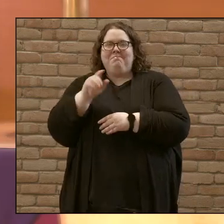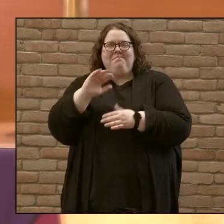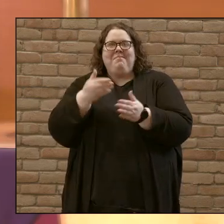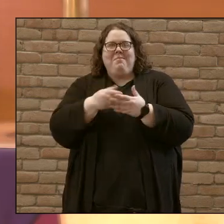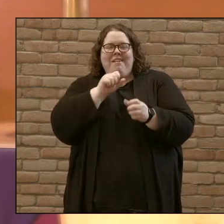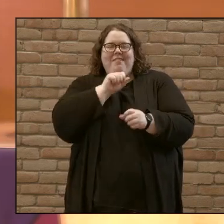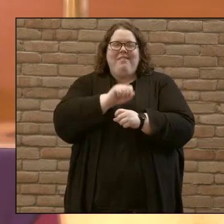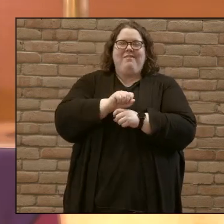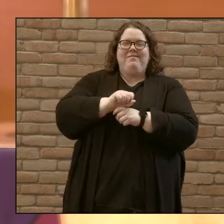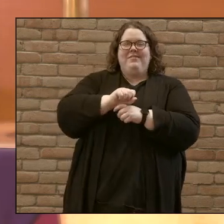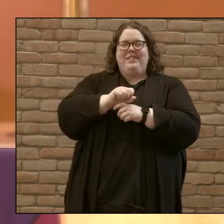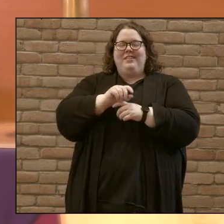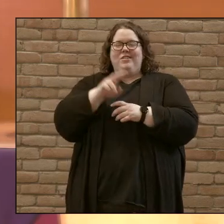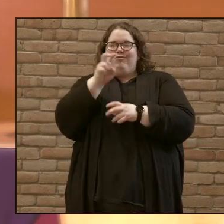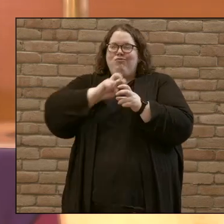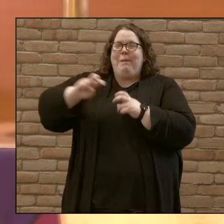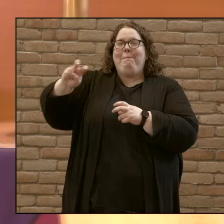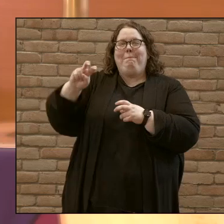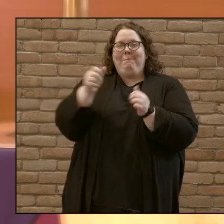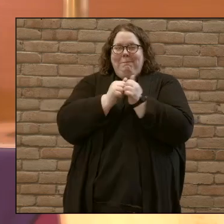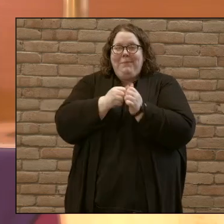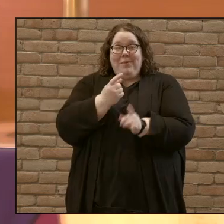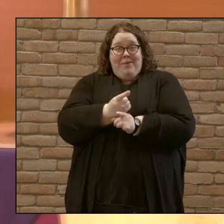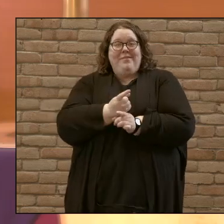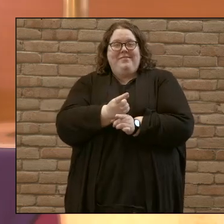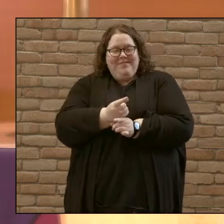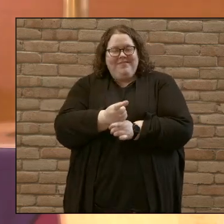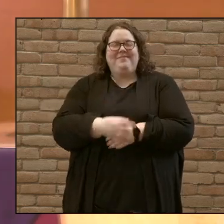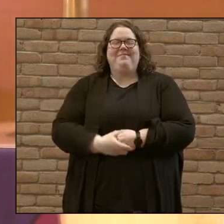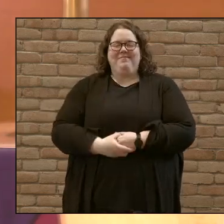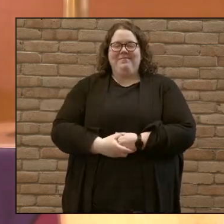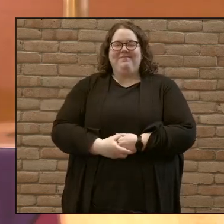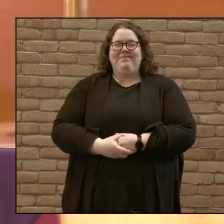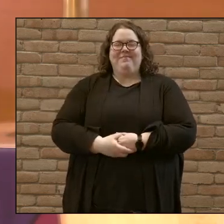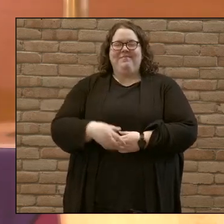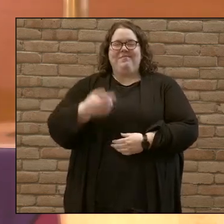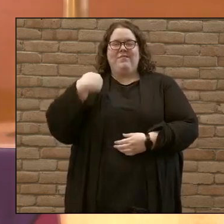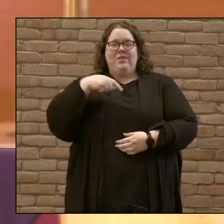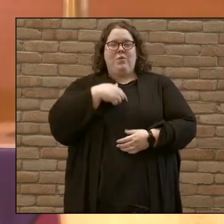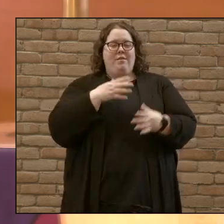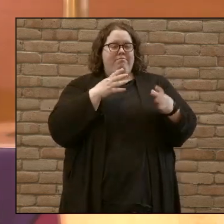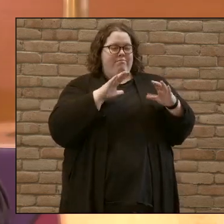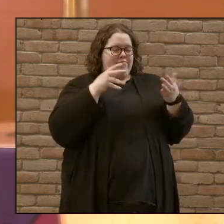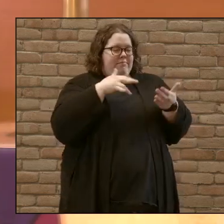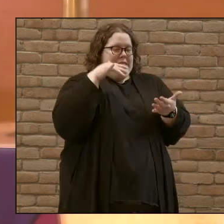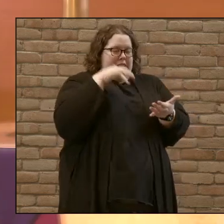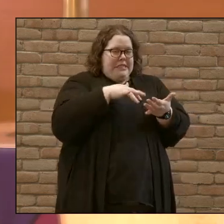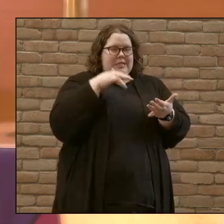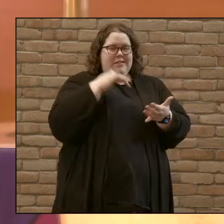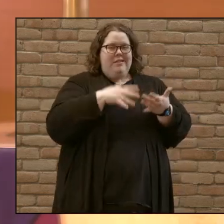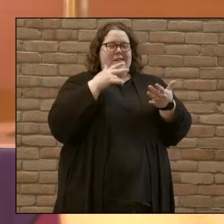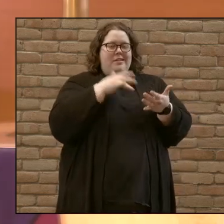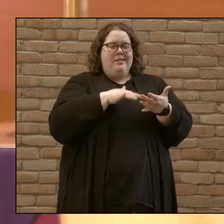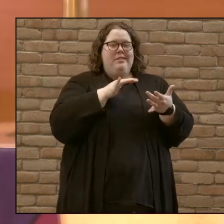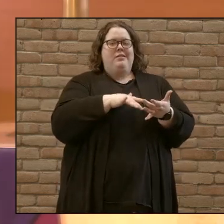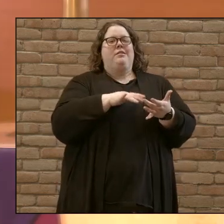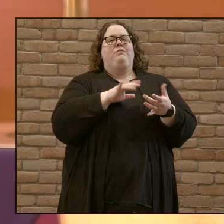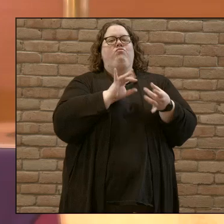A field trip. And when my students and I would finish our studies in regards